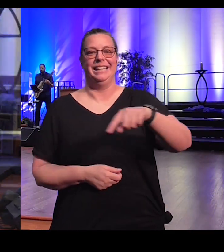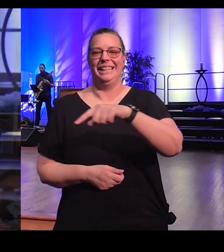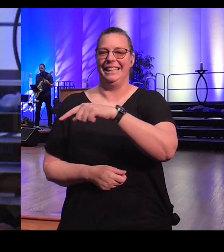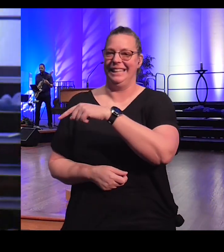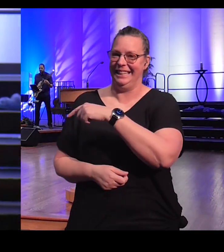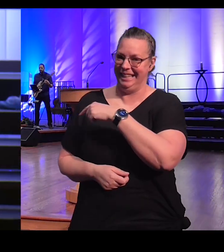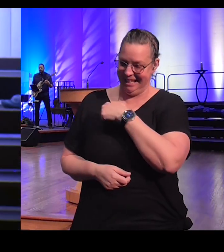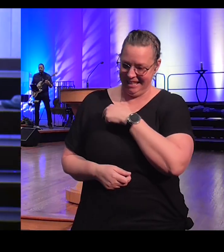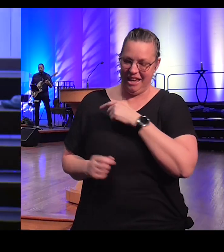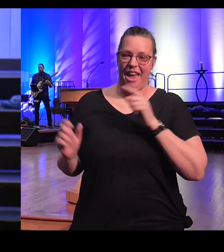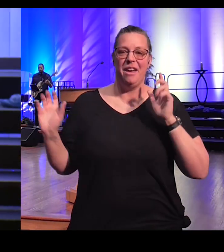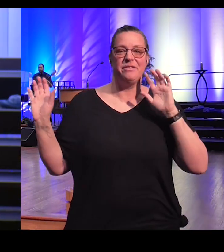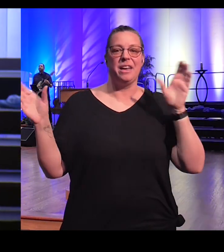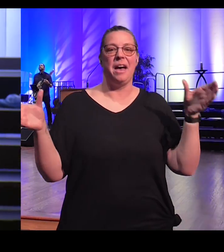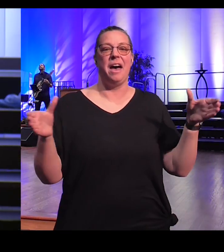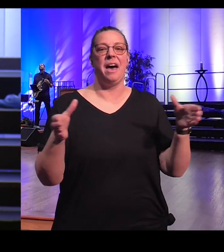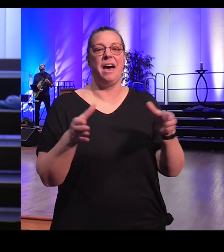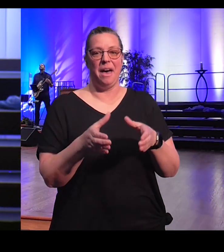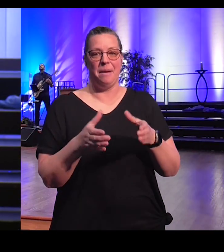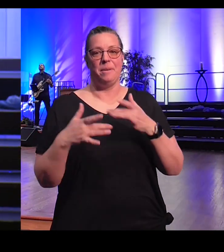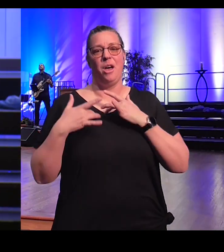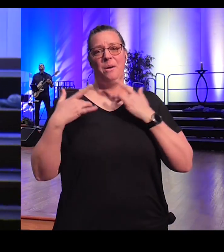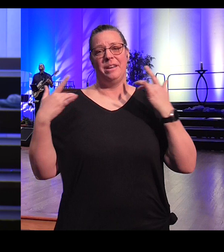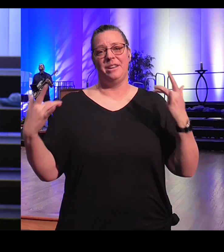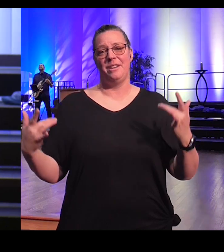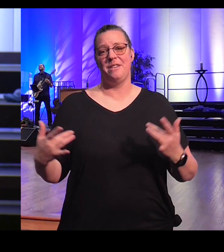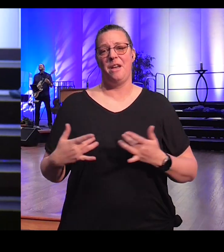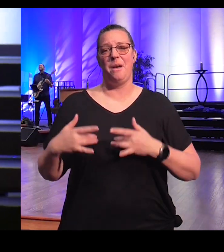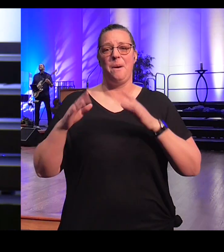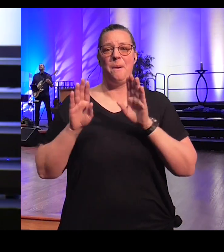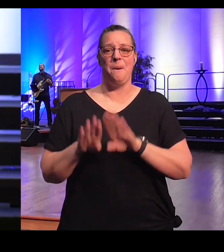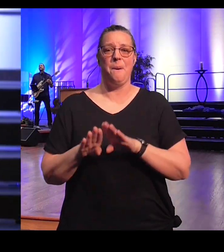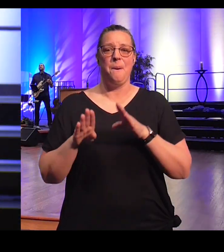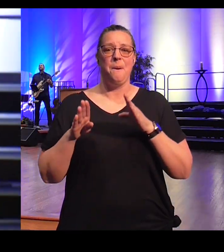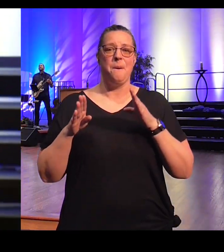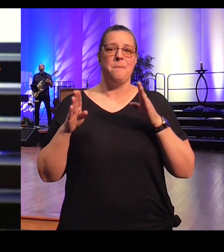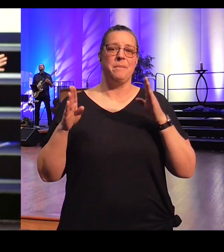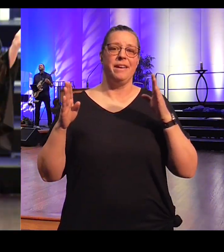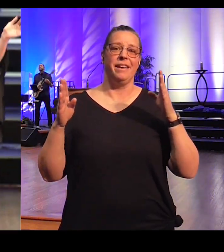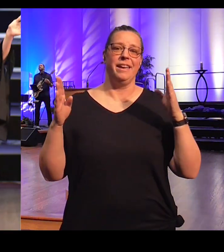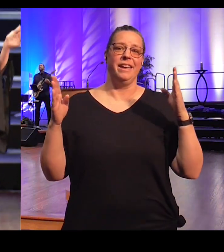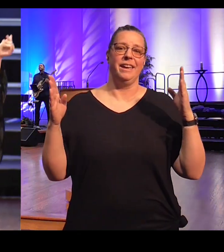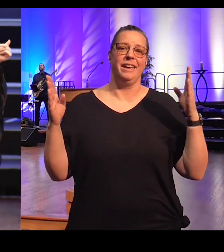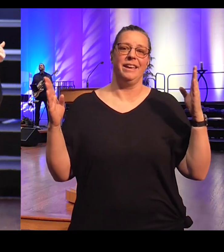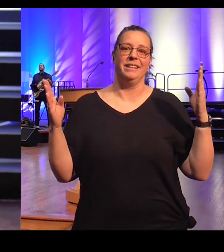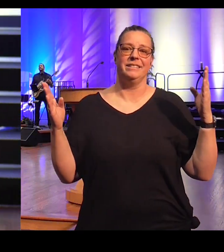We have come with hearts wide